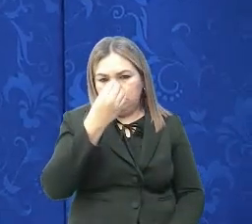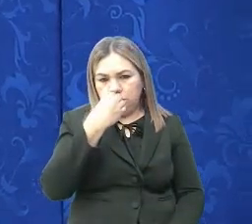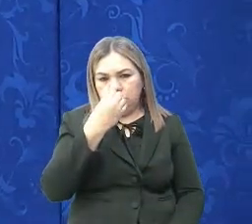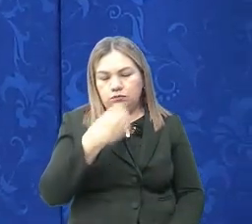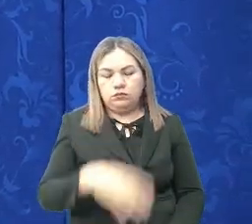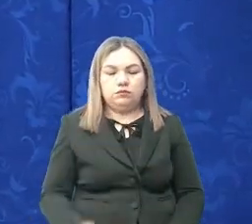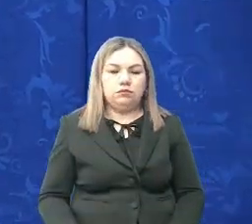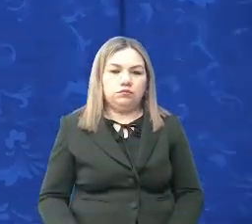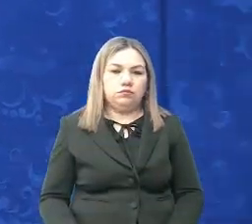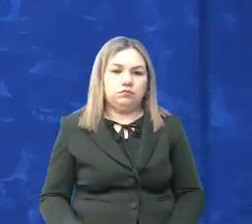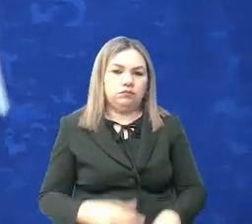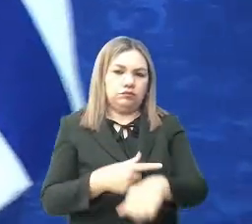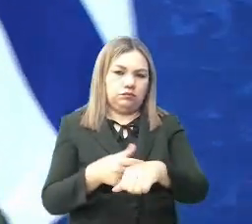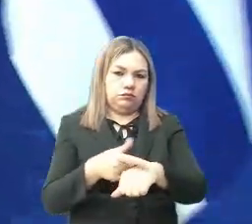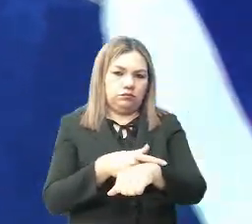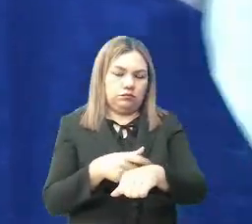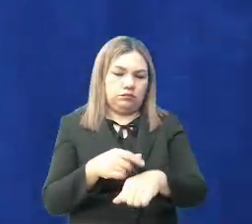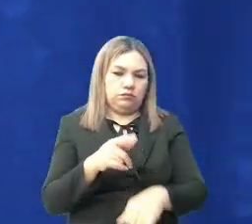went out running.